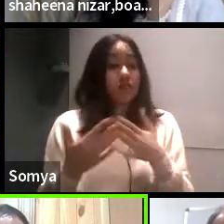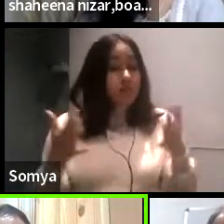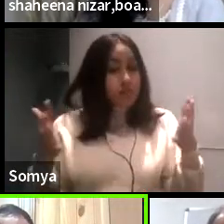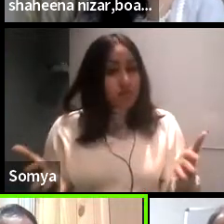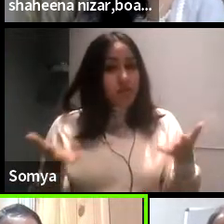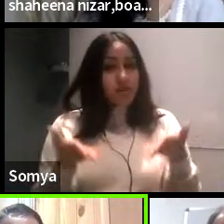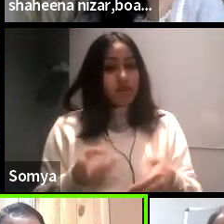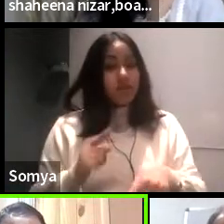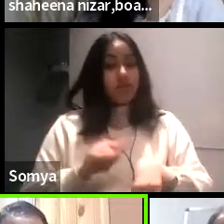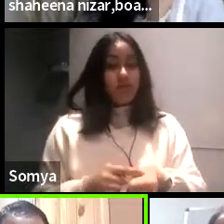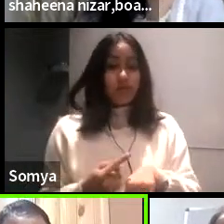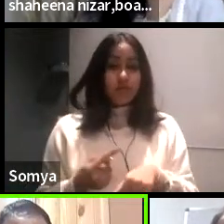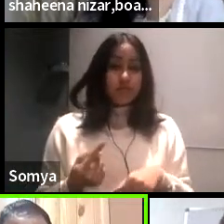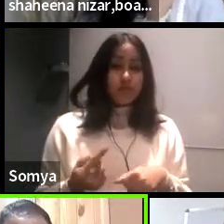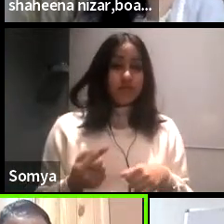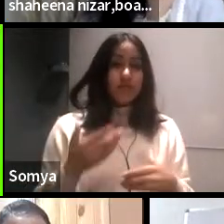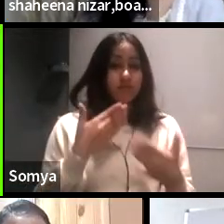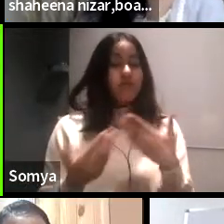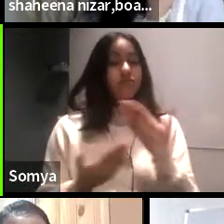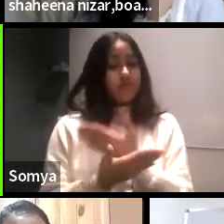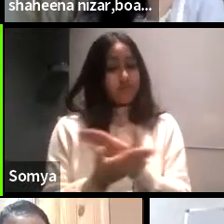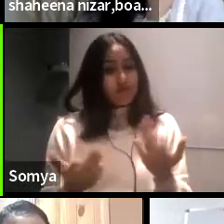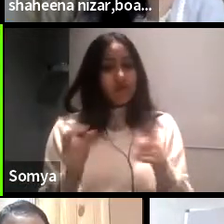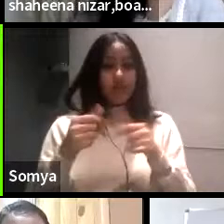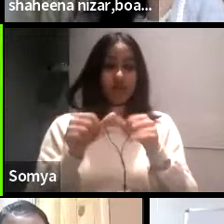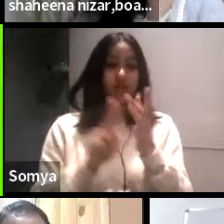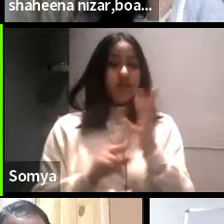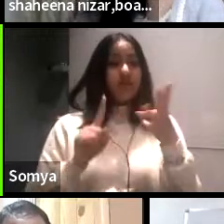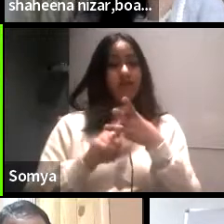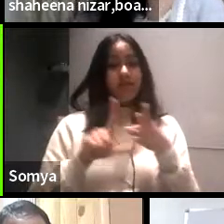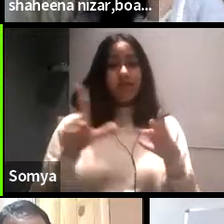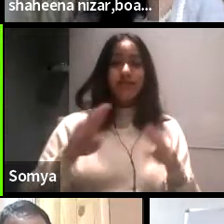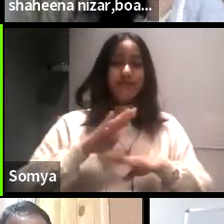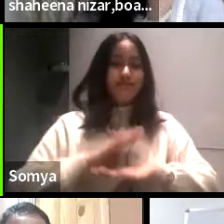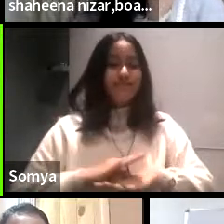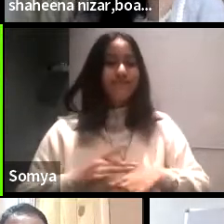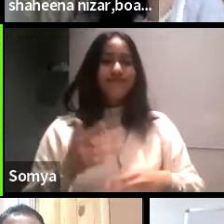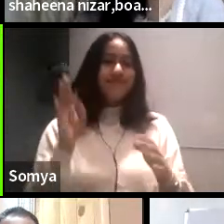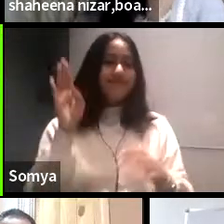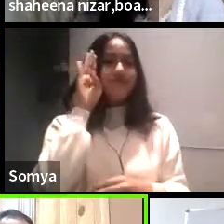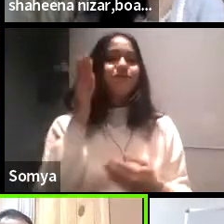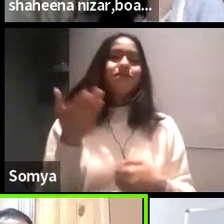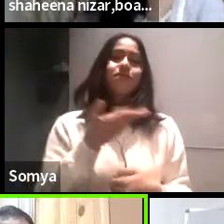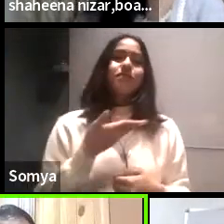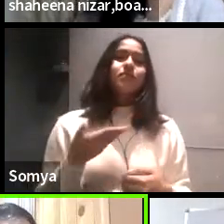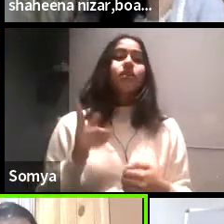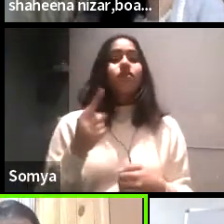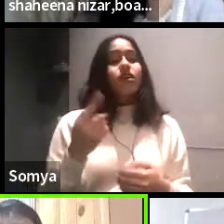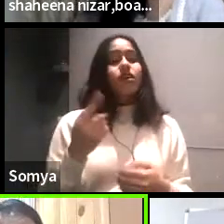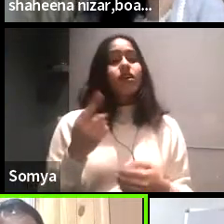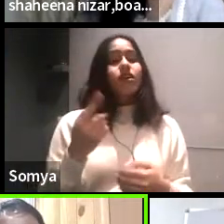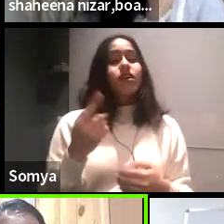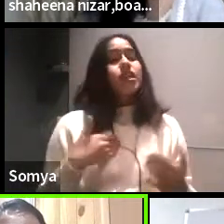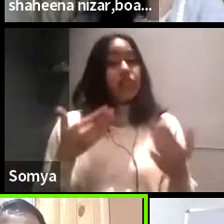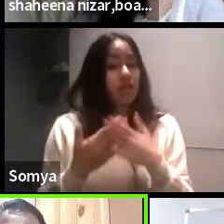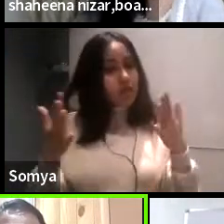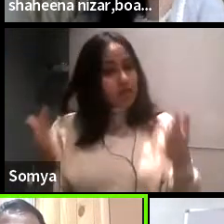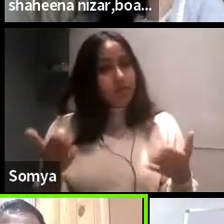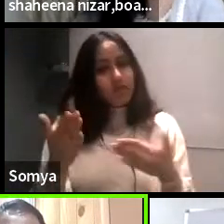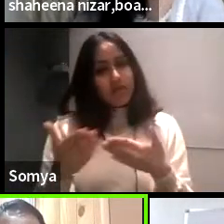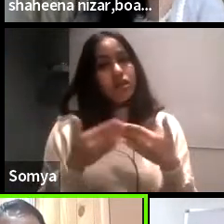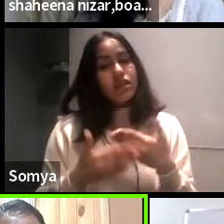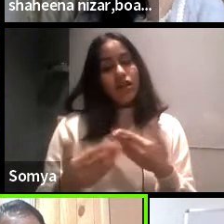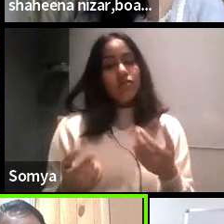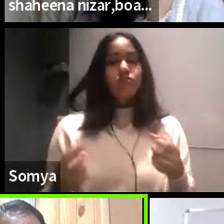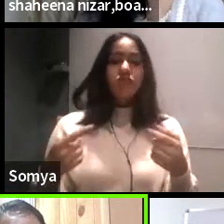And thank you all panelists for your patience. Thank you. Thank you, Debashish ji. You continue to